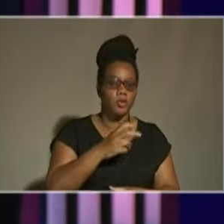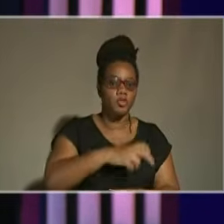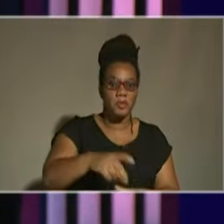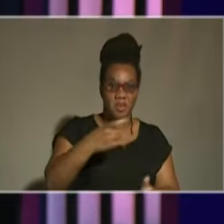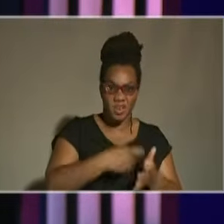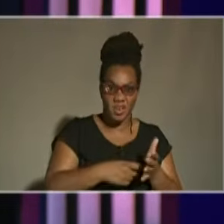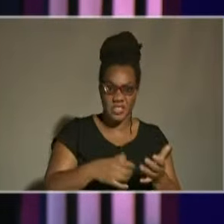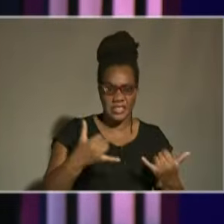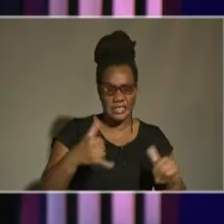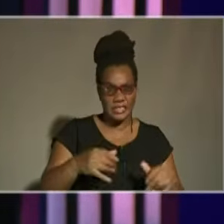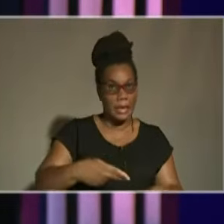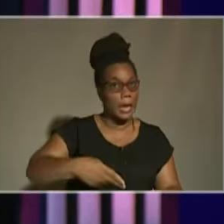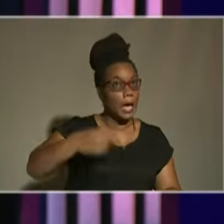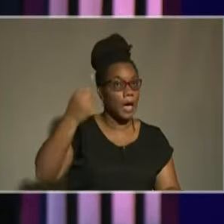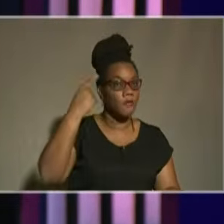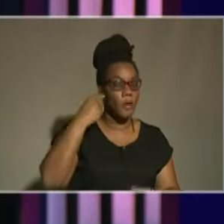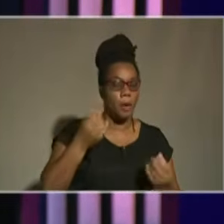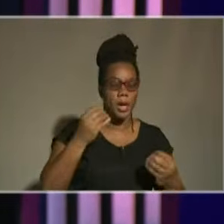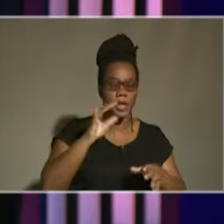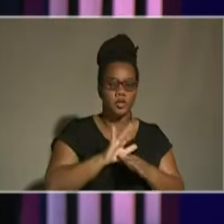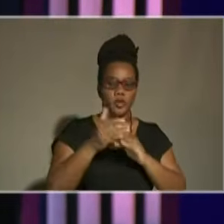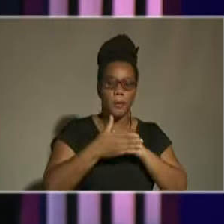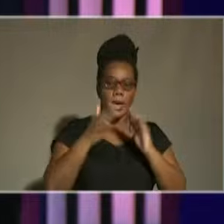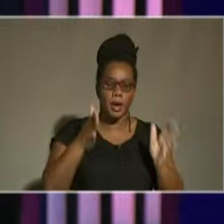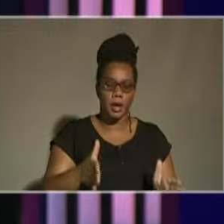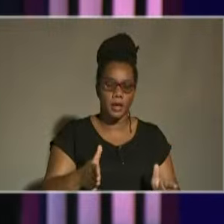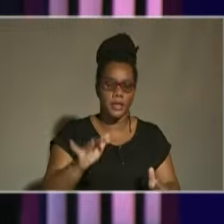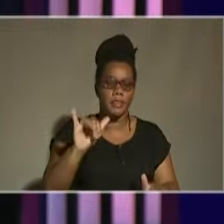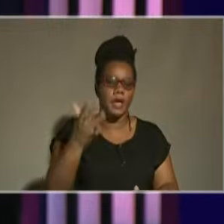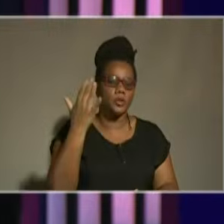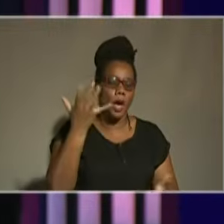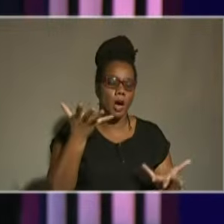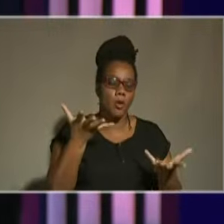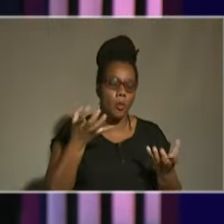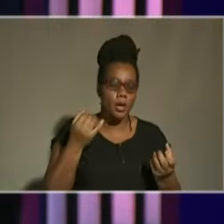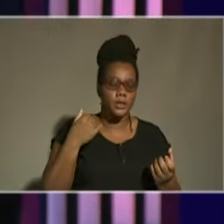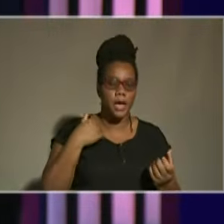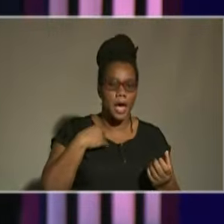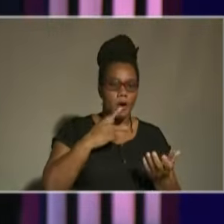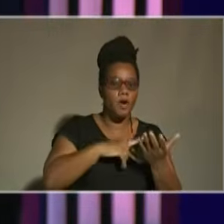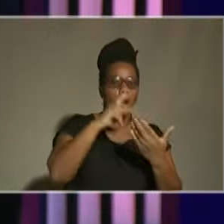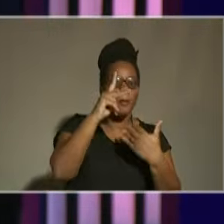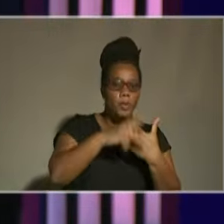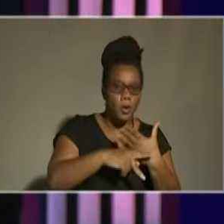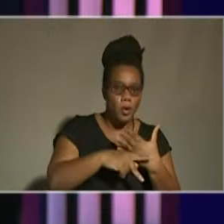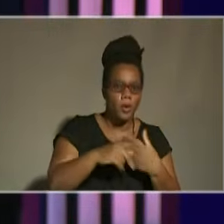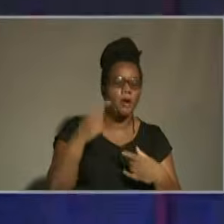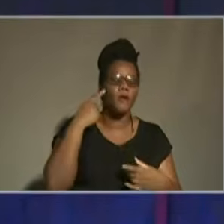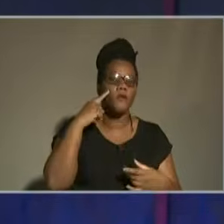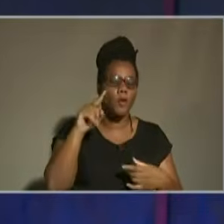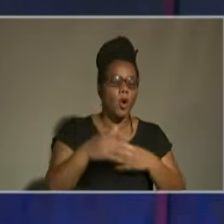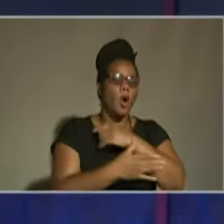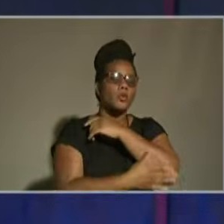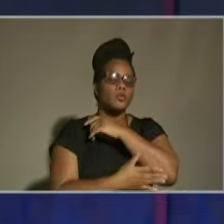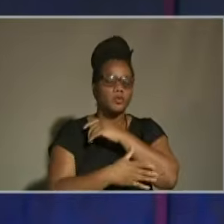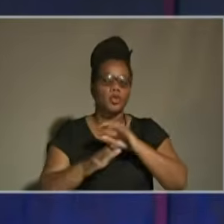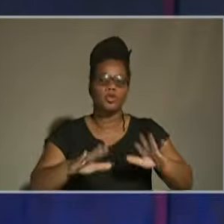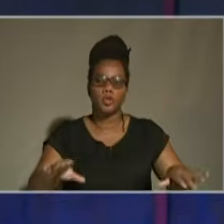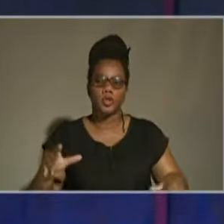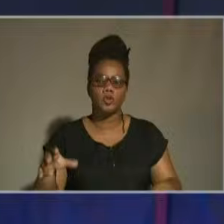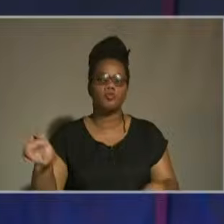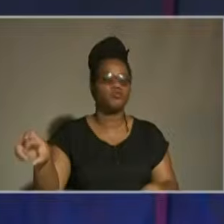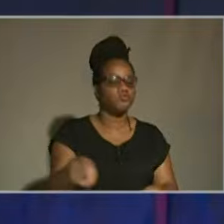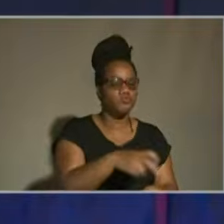high for many Jamaicans, which is why we want to introduce the RIDE program, a subsidy for rural children to help them to get to school